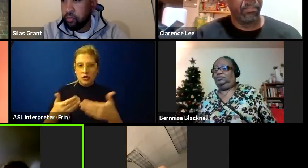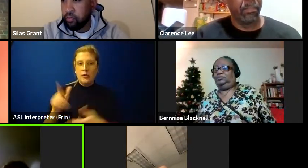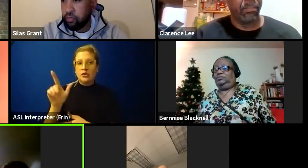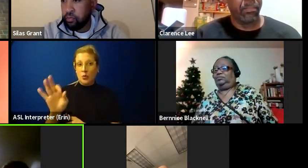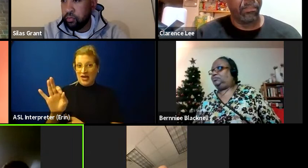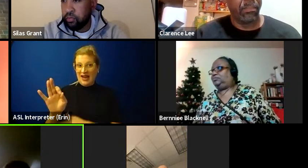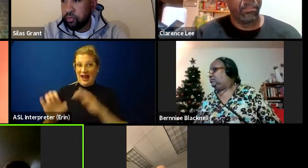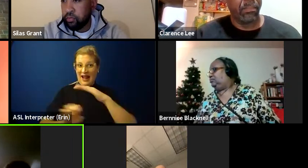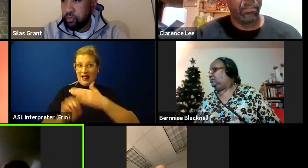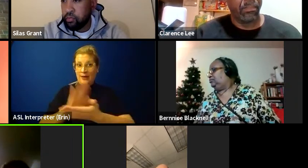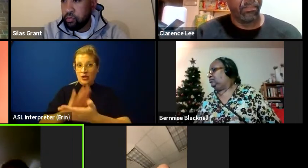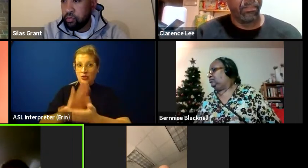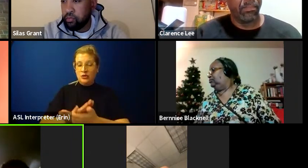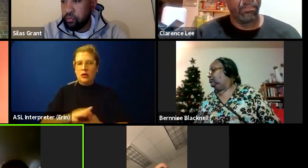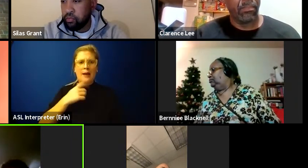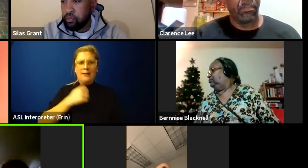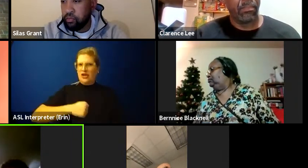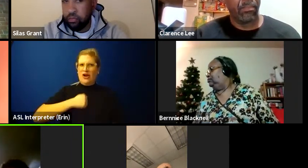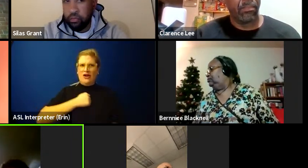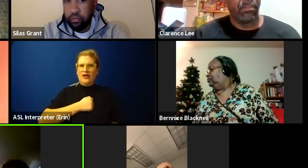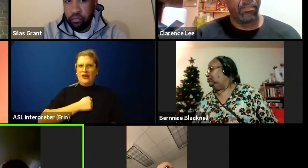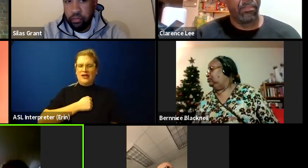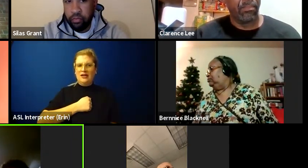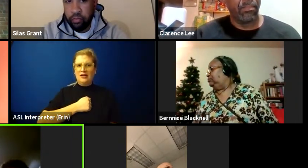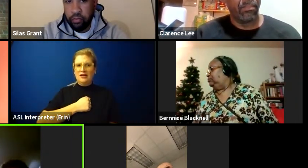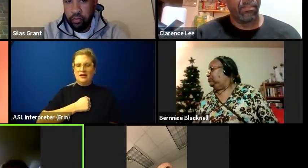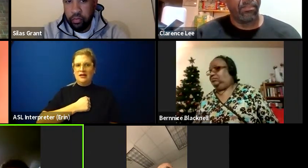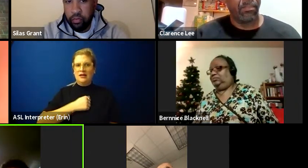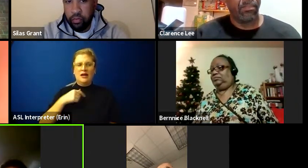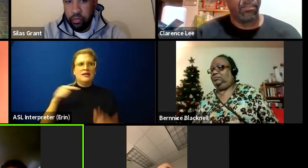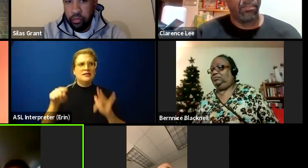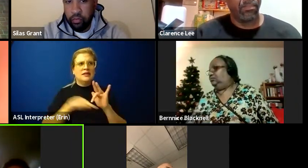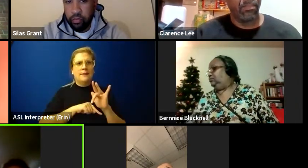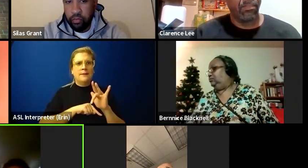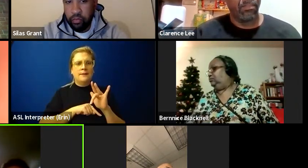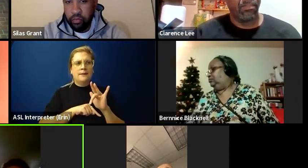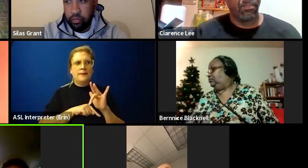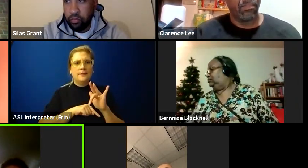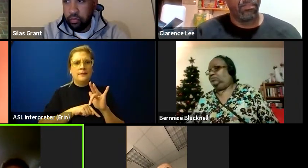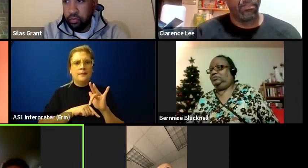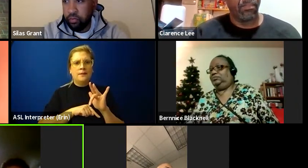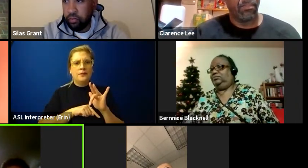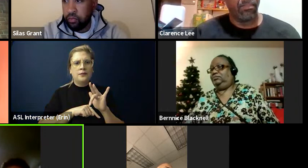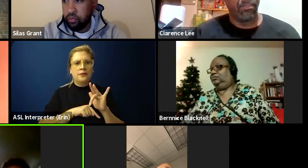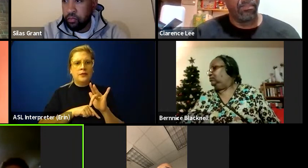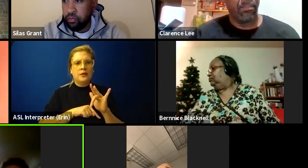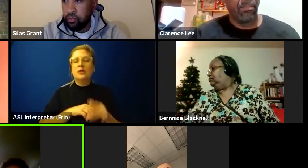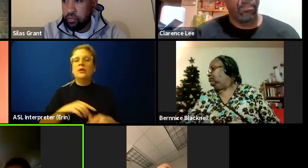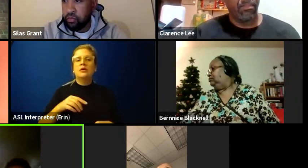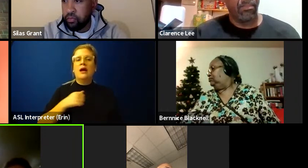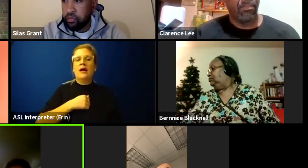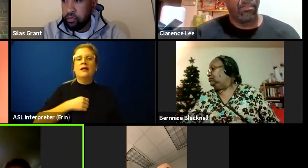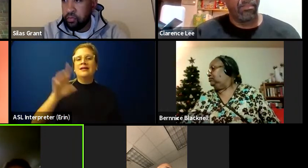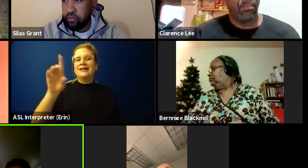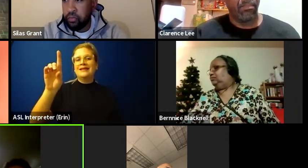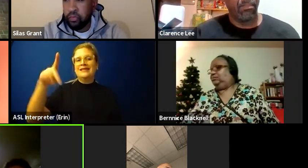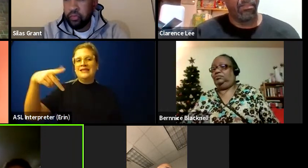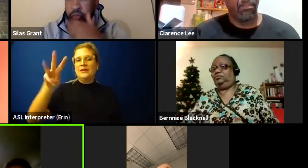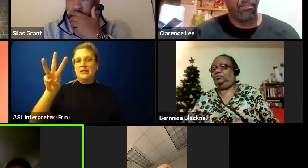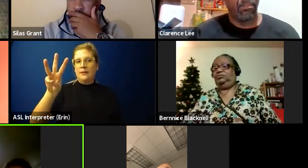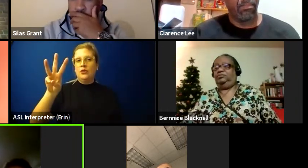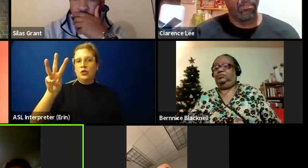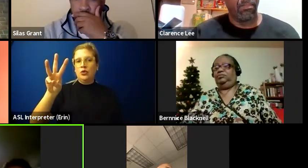November. I'm gonna skip past that. I'm gonna go towards the DPW update for